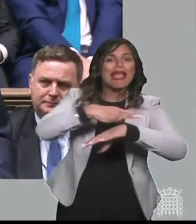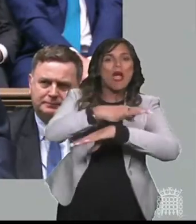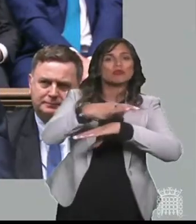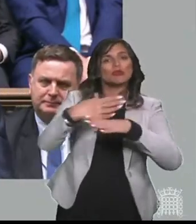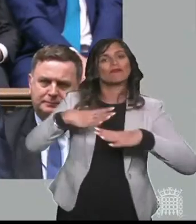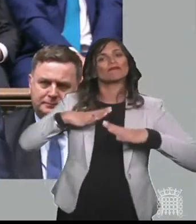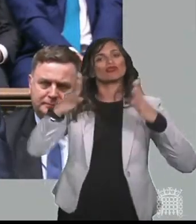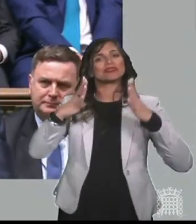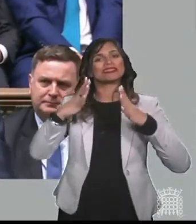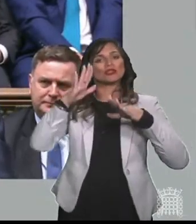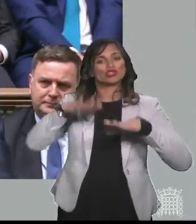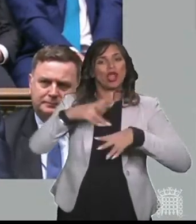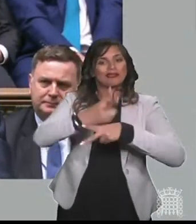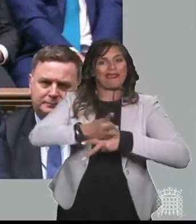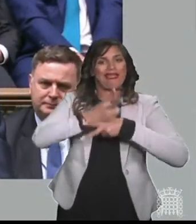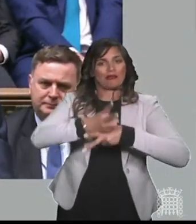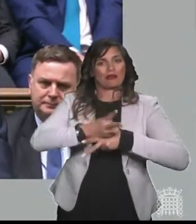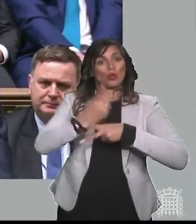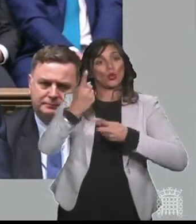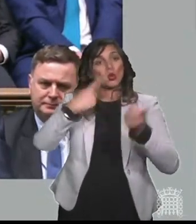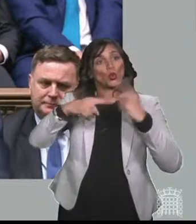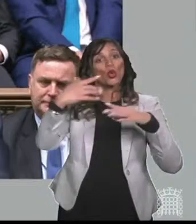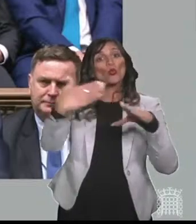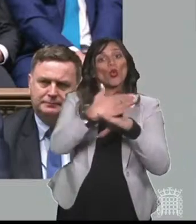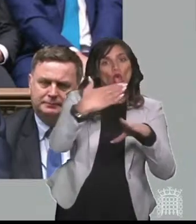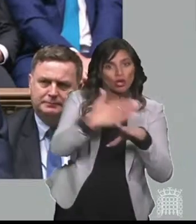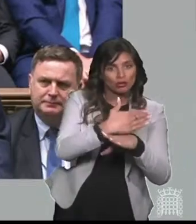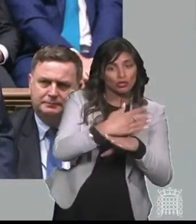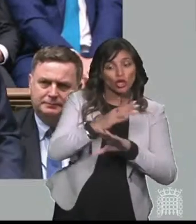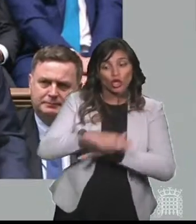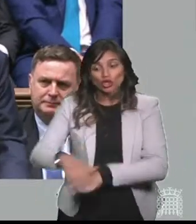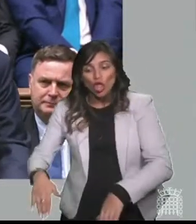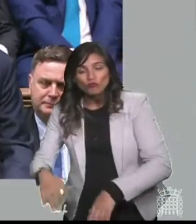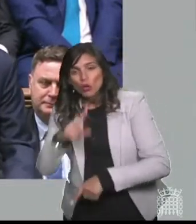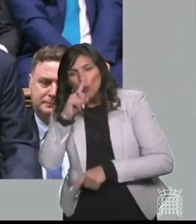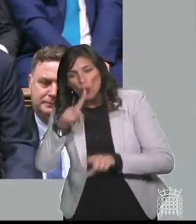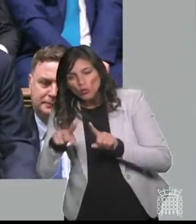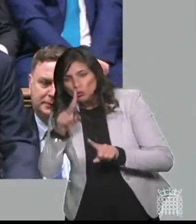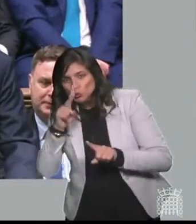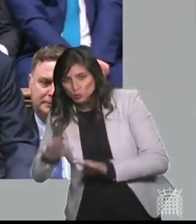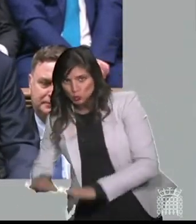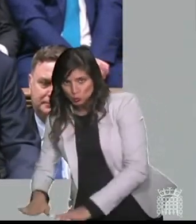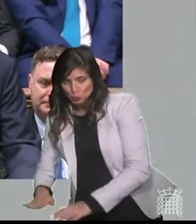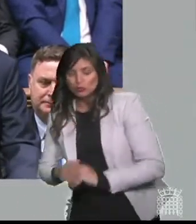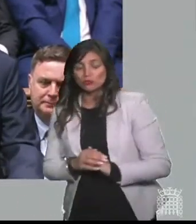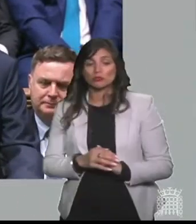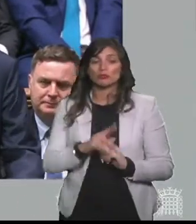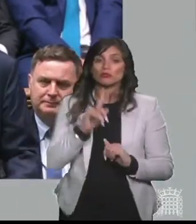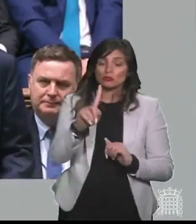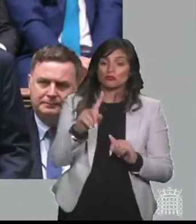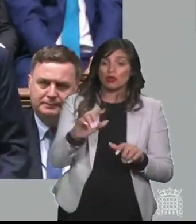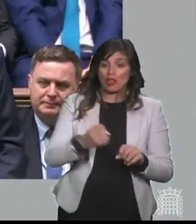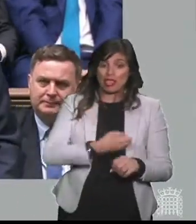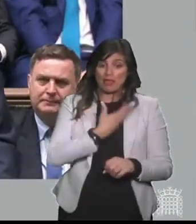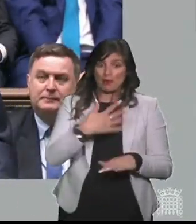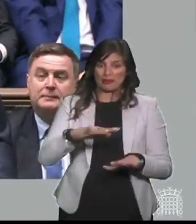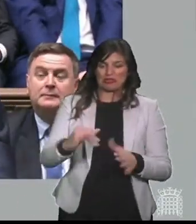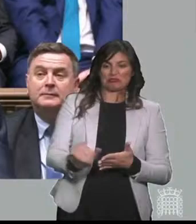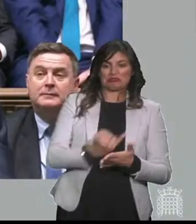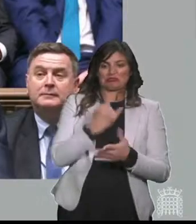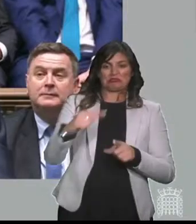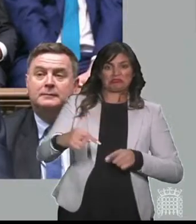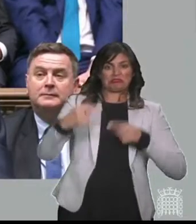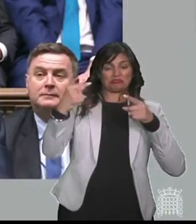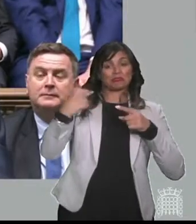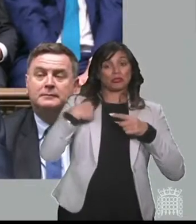parents of 1 to 2-year-olds. That plan, still opposed by the party opposite, starts rolling out in April. It